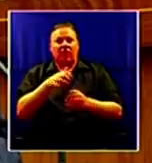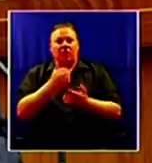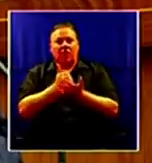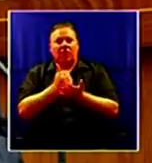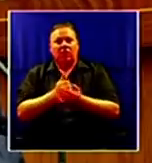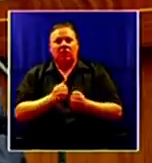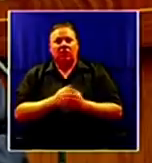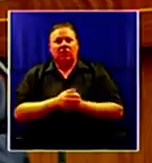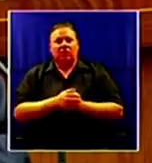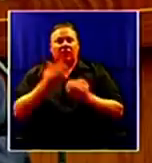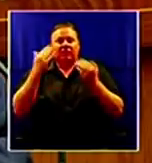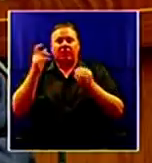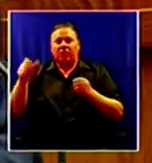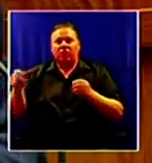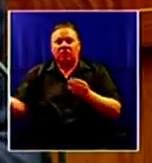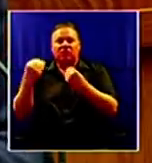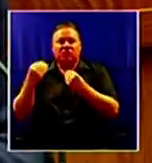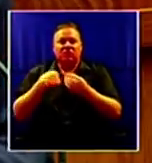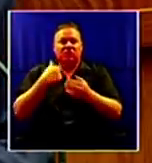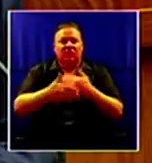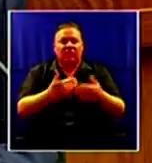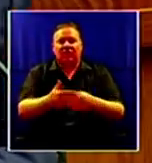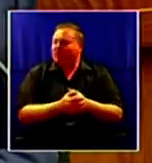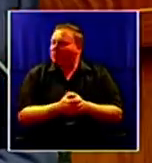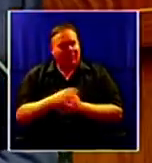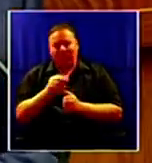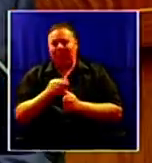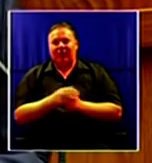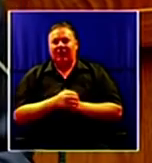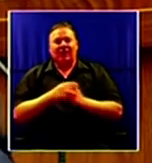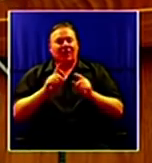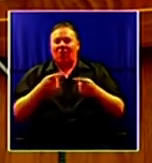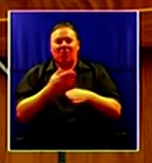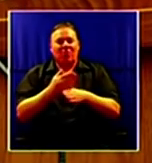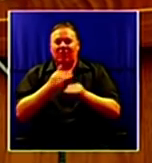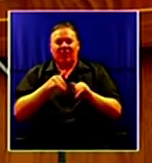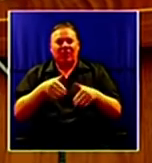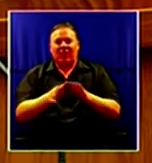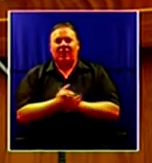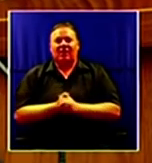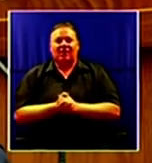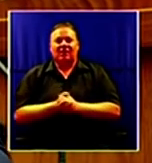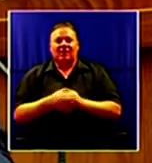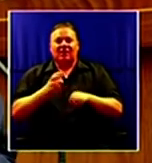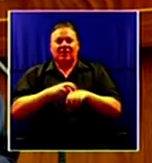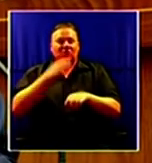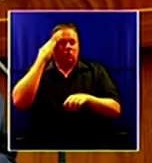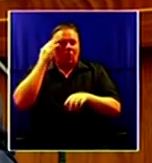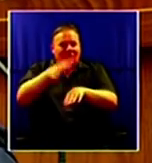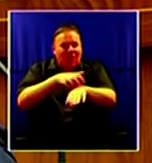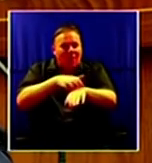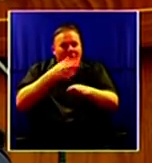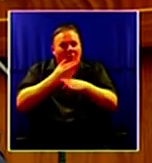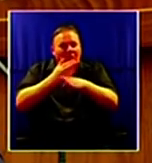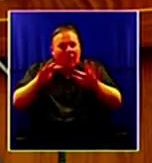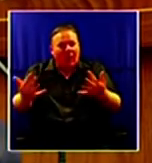them. So it can't work like that. You have to know what is farming. So when